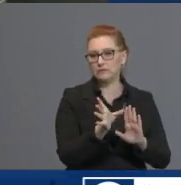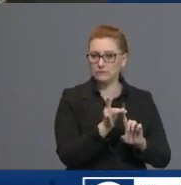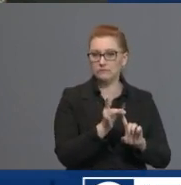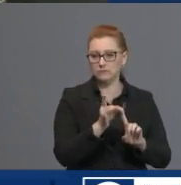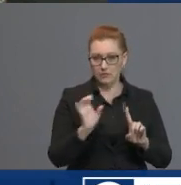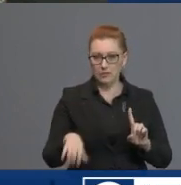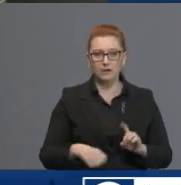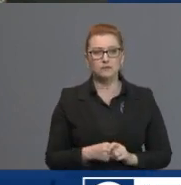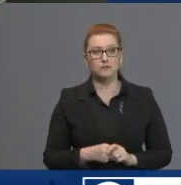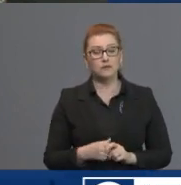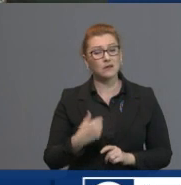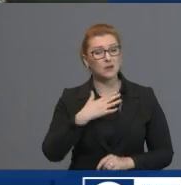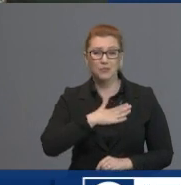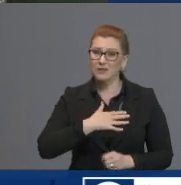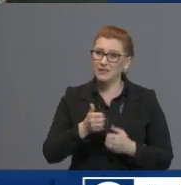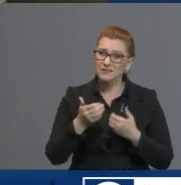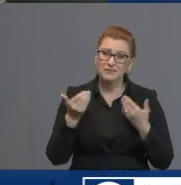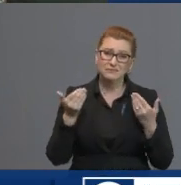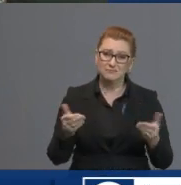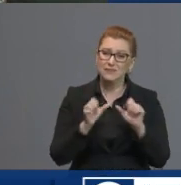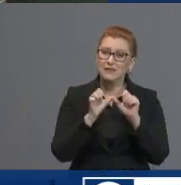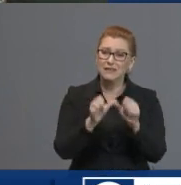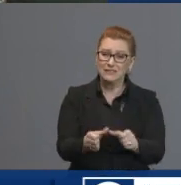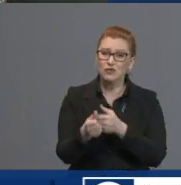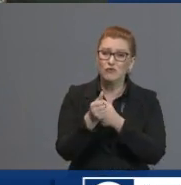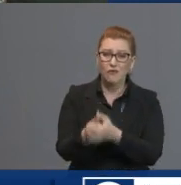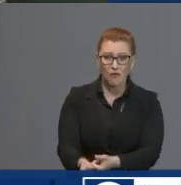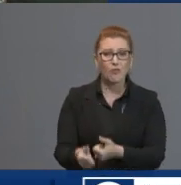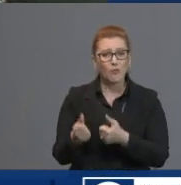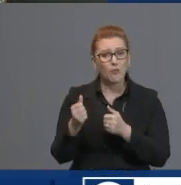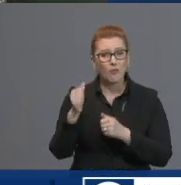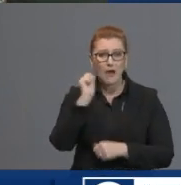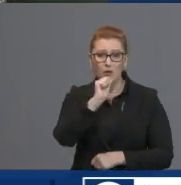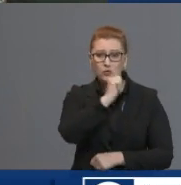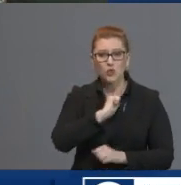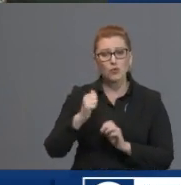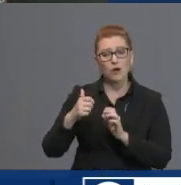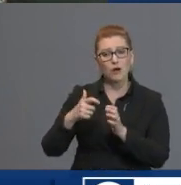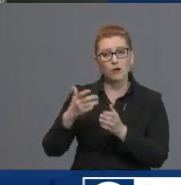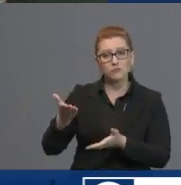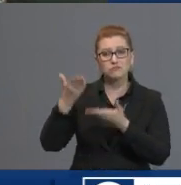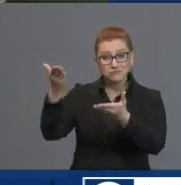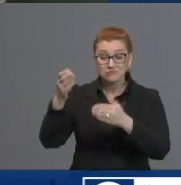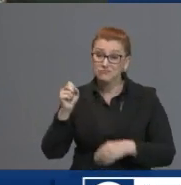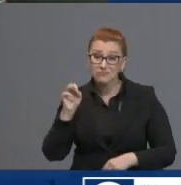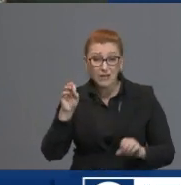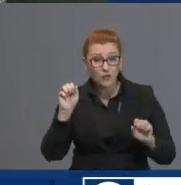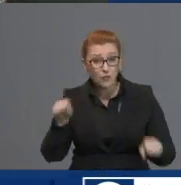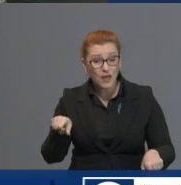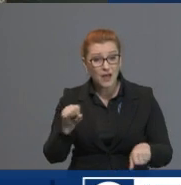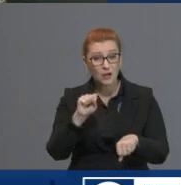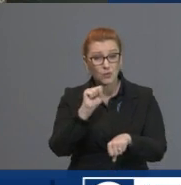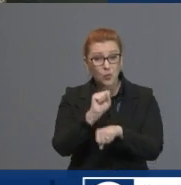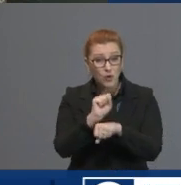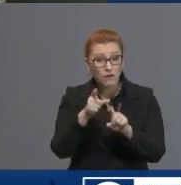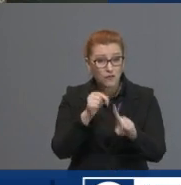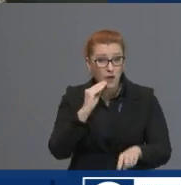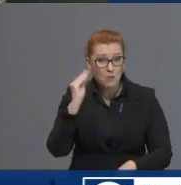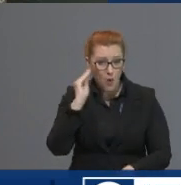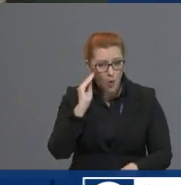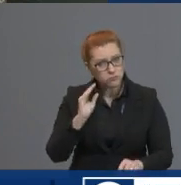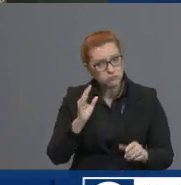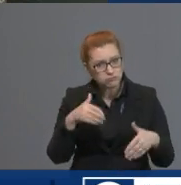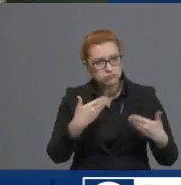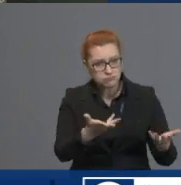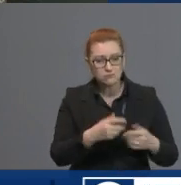which is what Arizona has done from the beginning. If you can telework, do telework. Physical distancing won't go